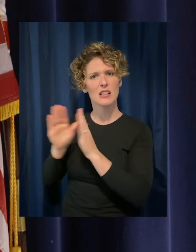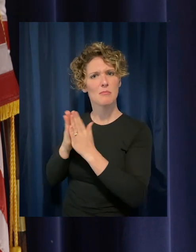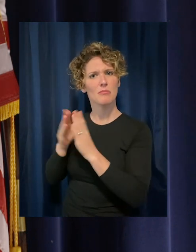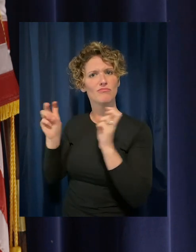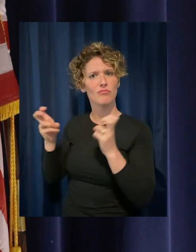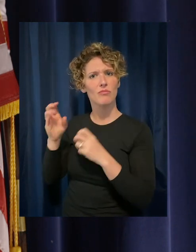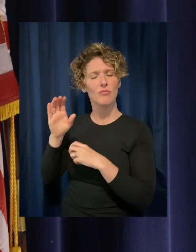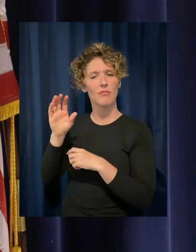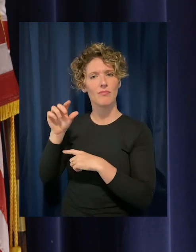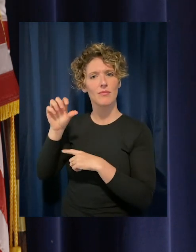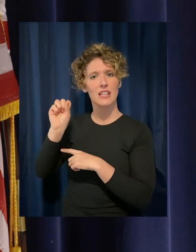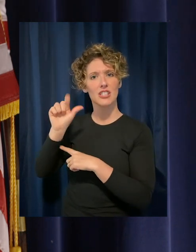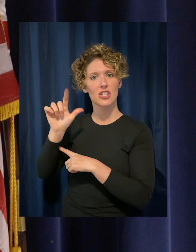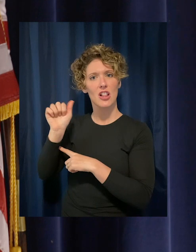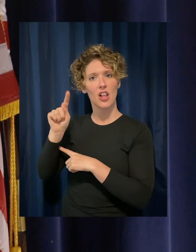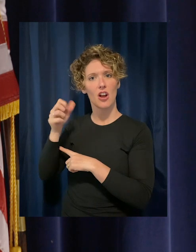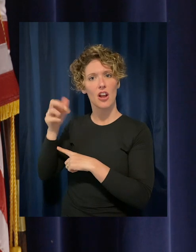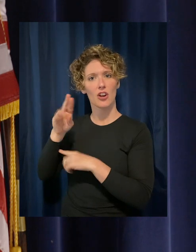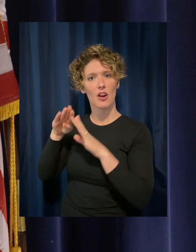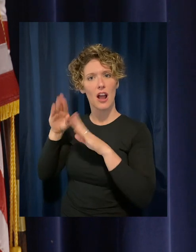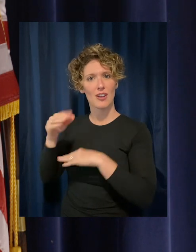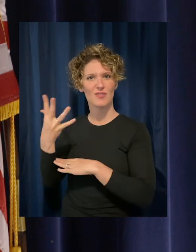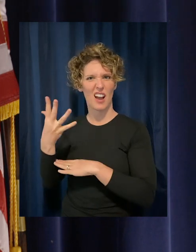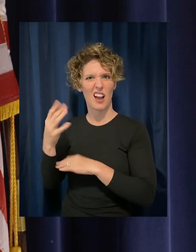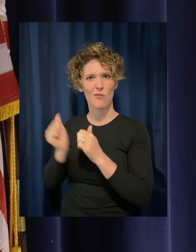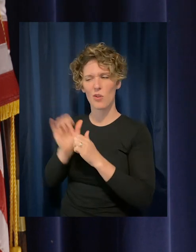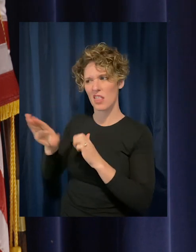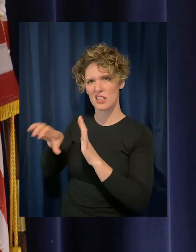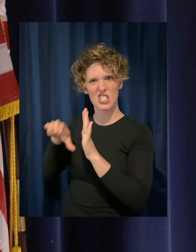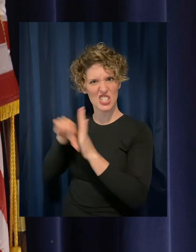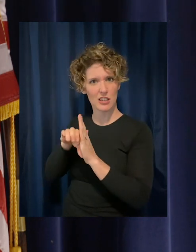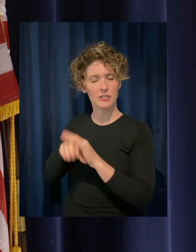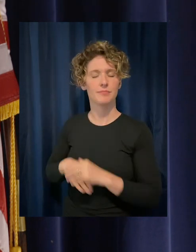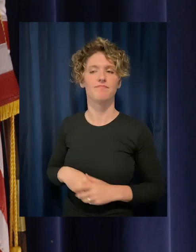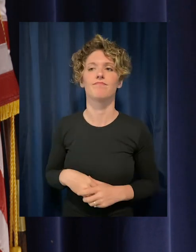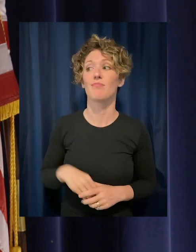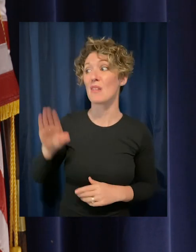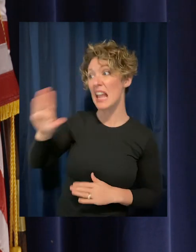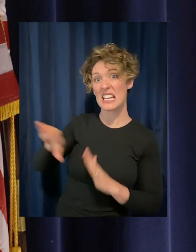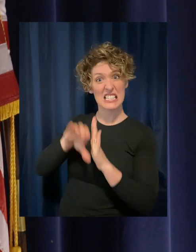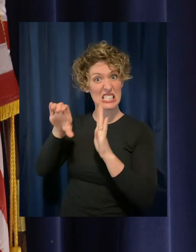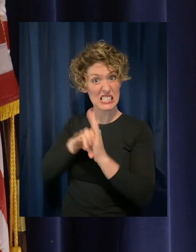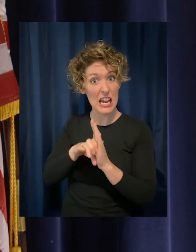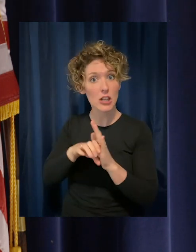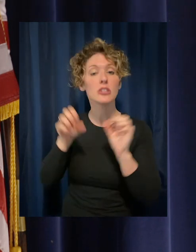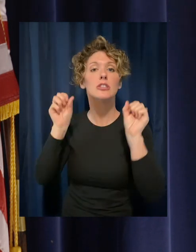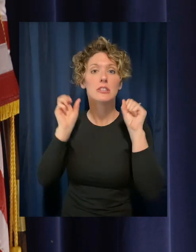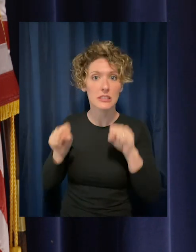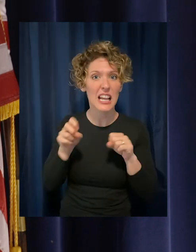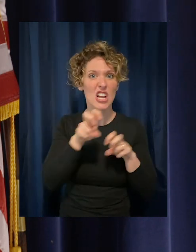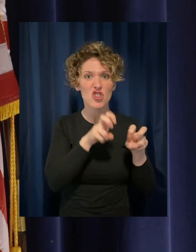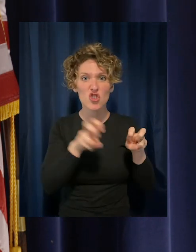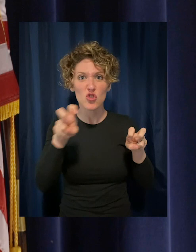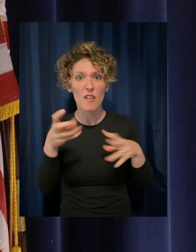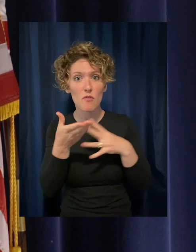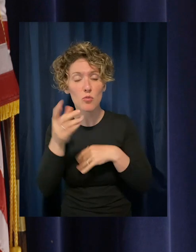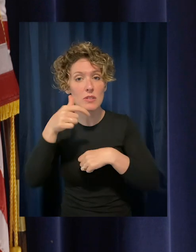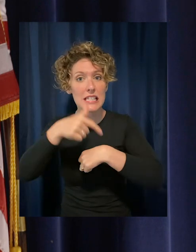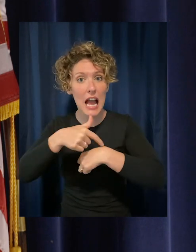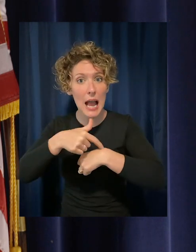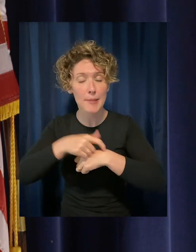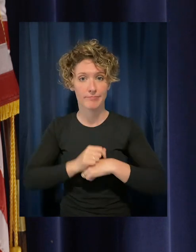called Tralfamadorians from the planet Tralfamador. These aliens can travel through time. In the book,